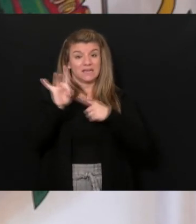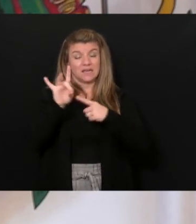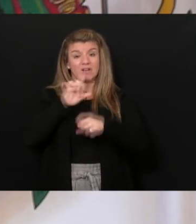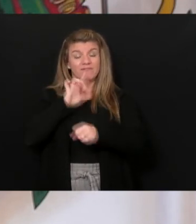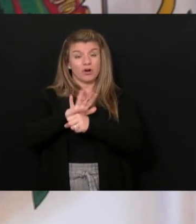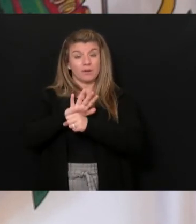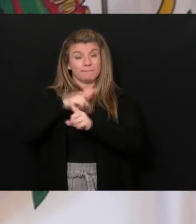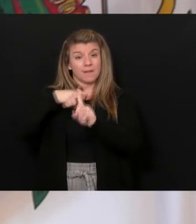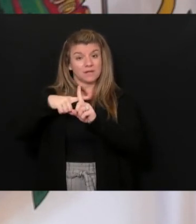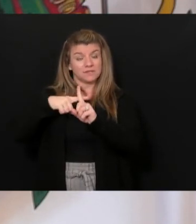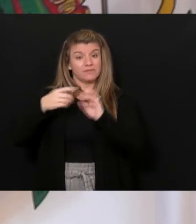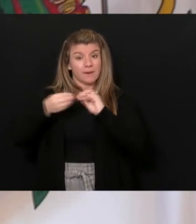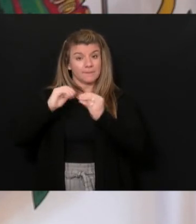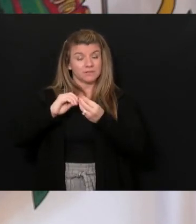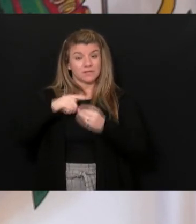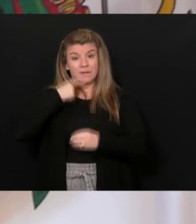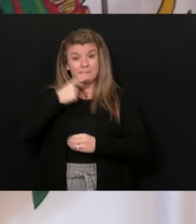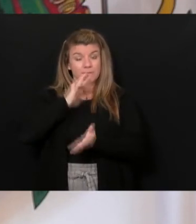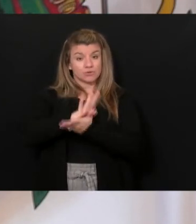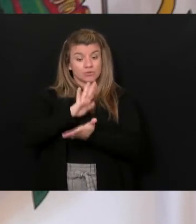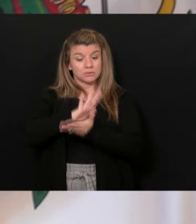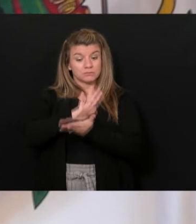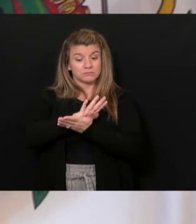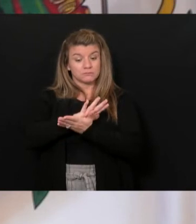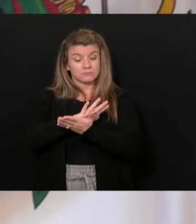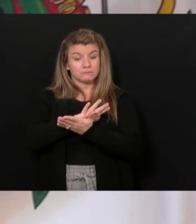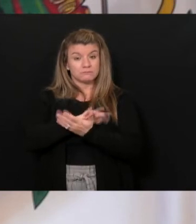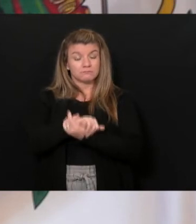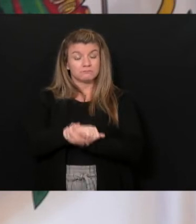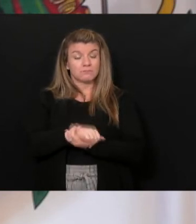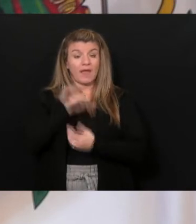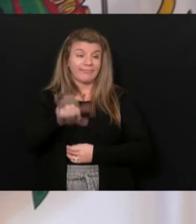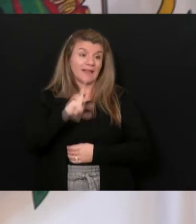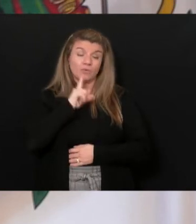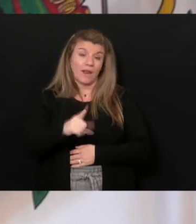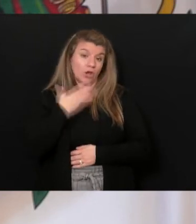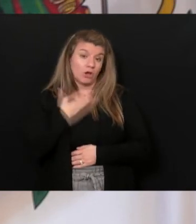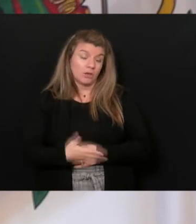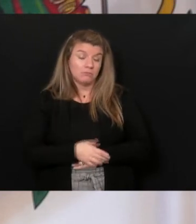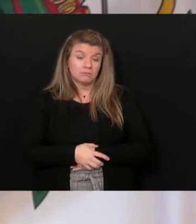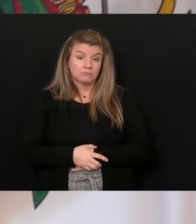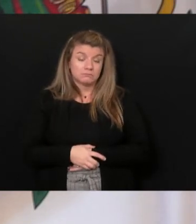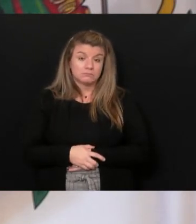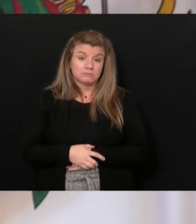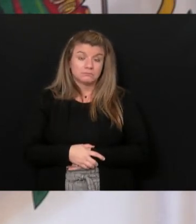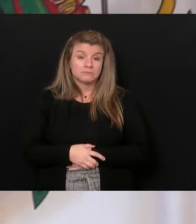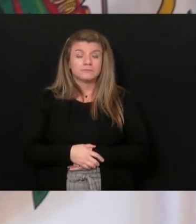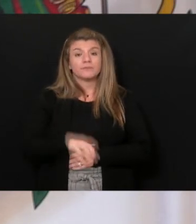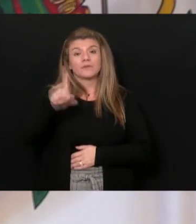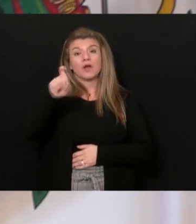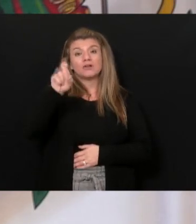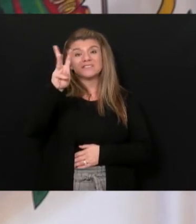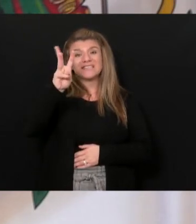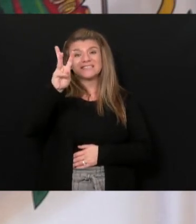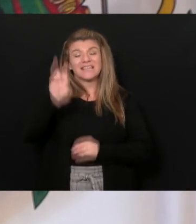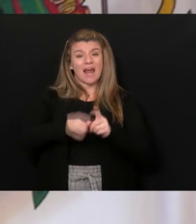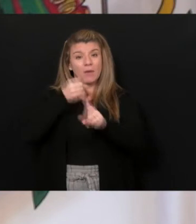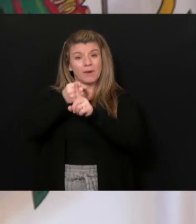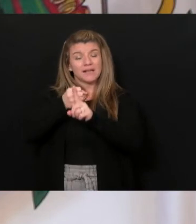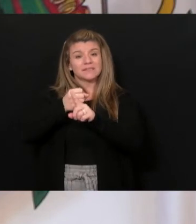our public schools. You know, that's really, really good. 116 outbreaks at